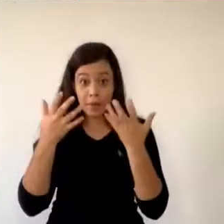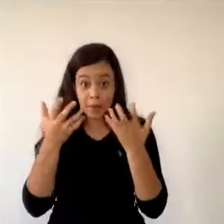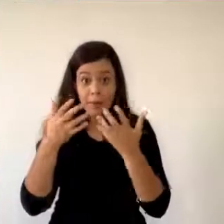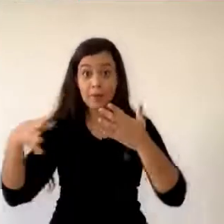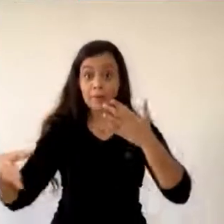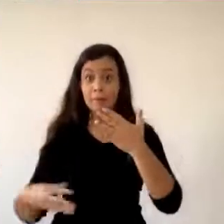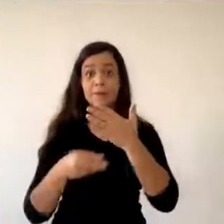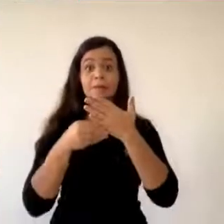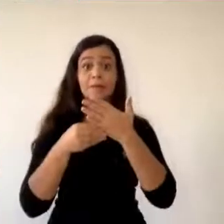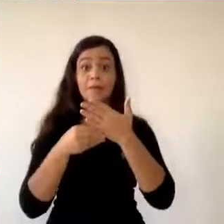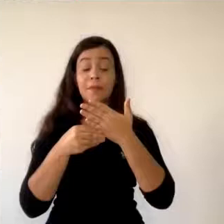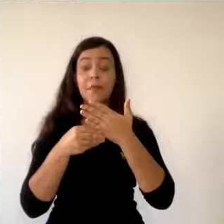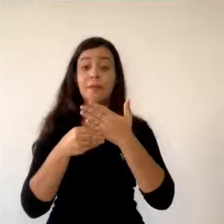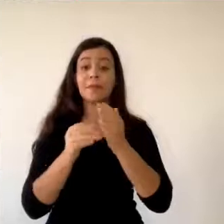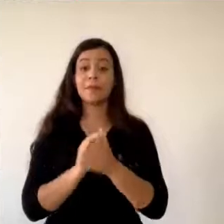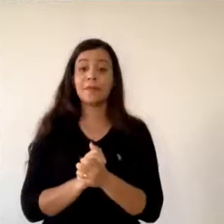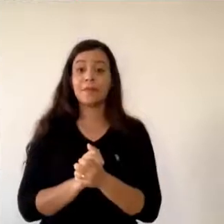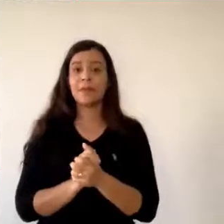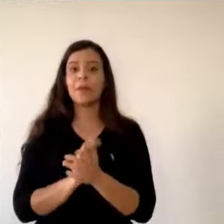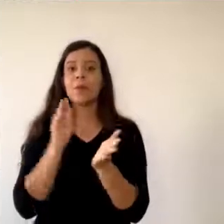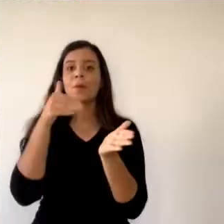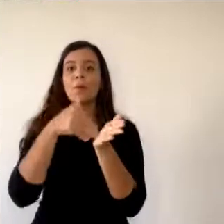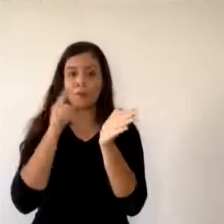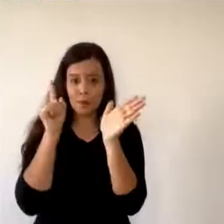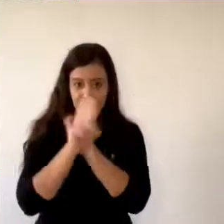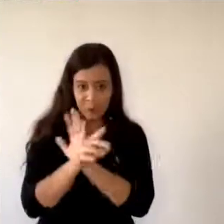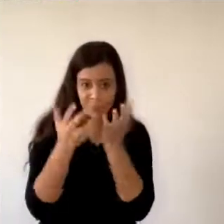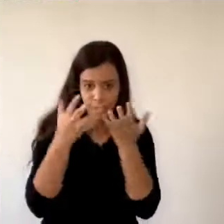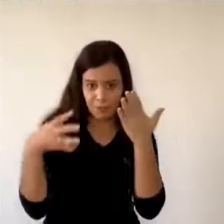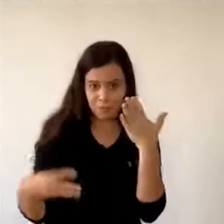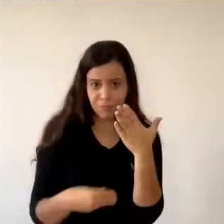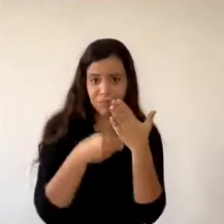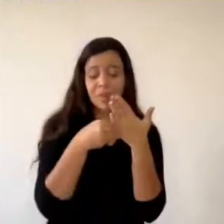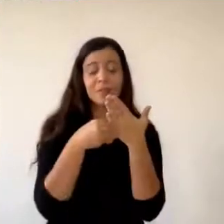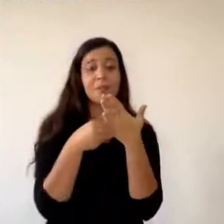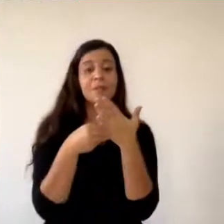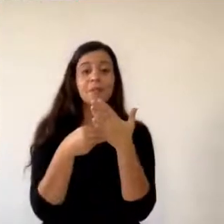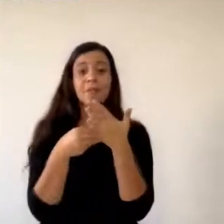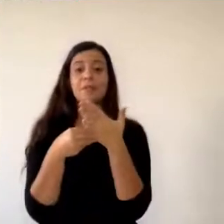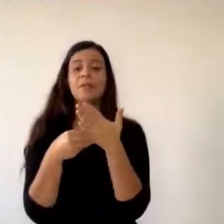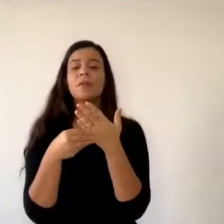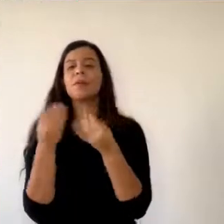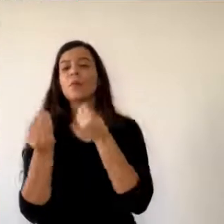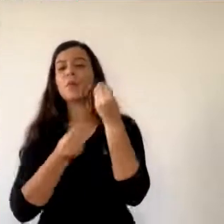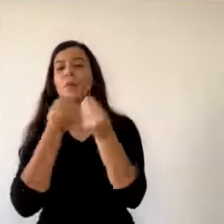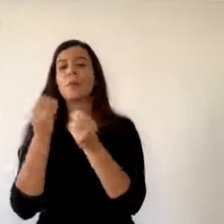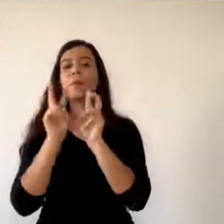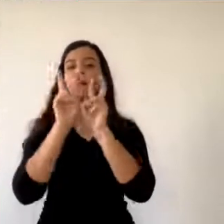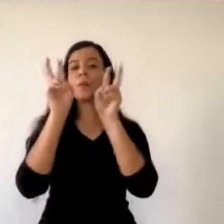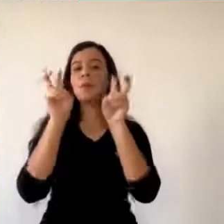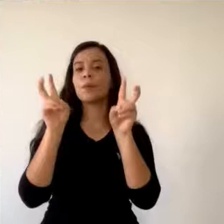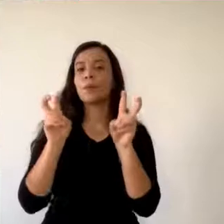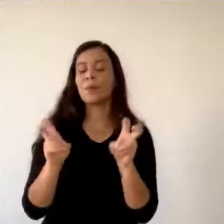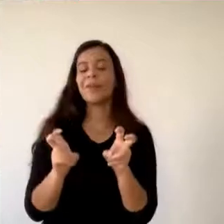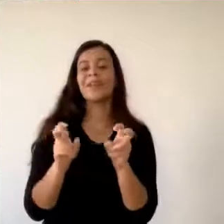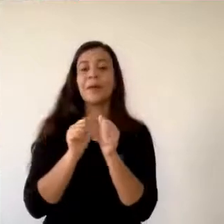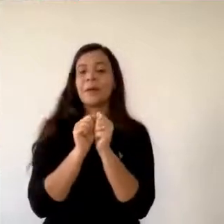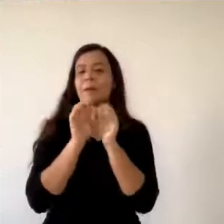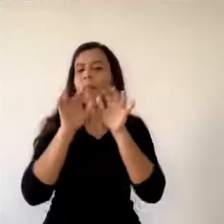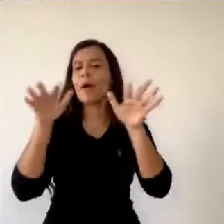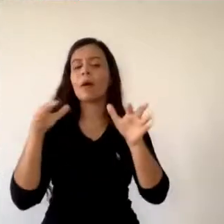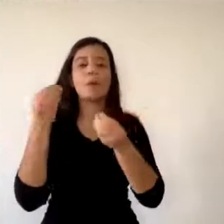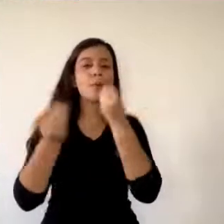anything, Mafu, in this, about this last question, and how to take this theme and